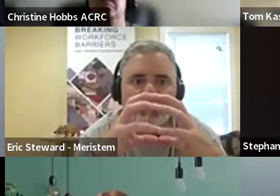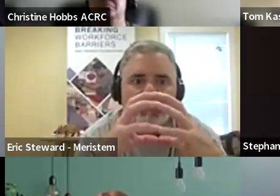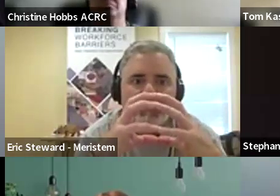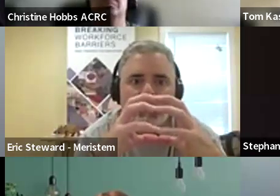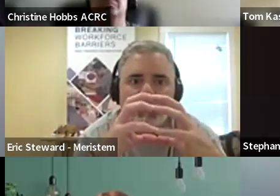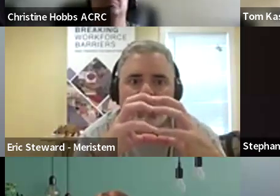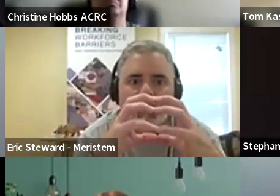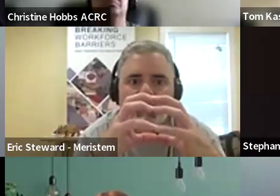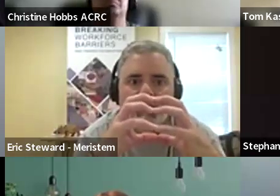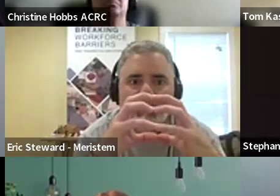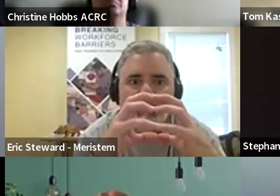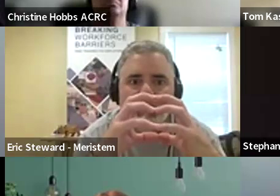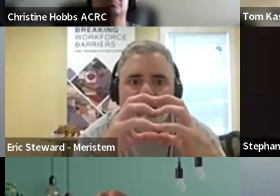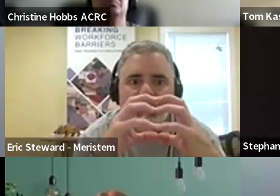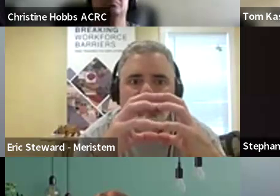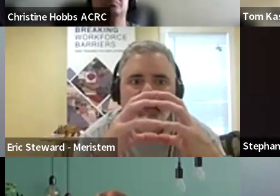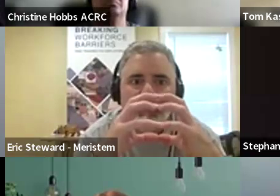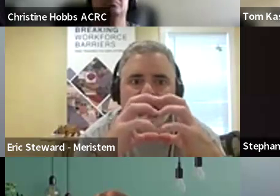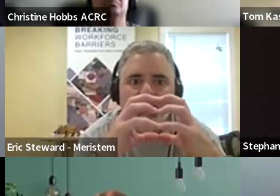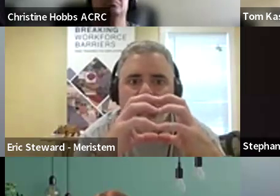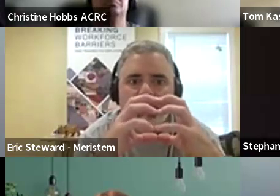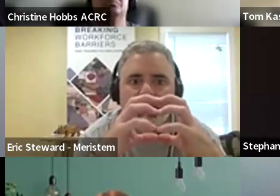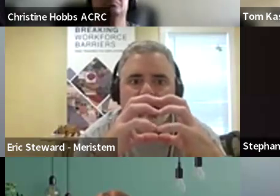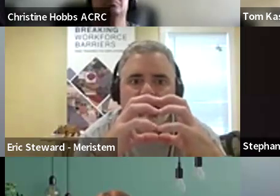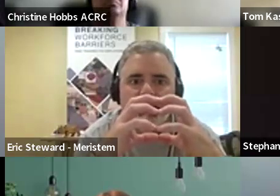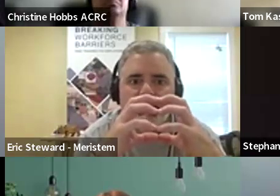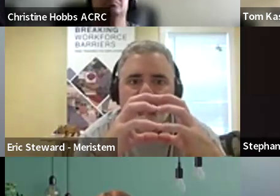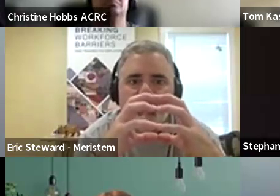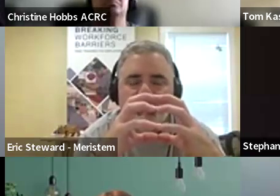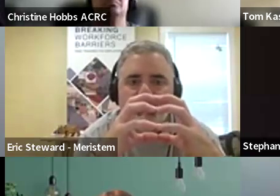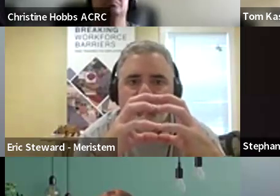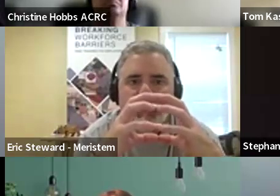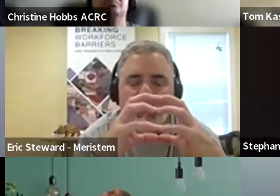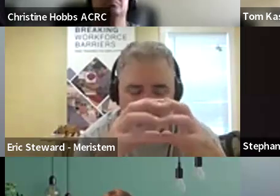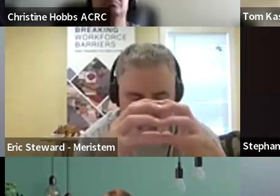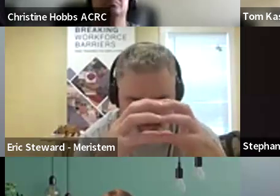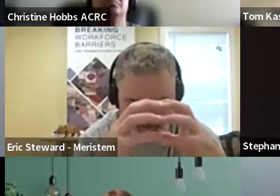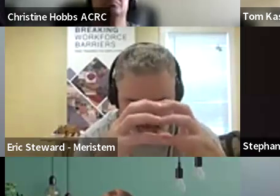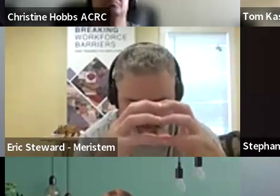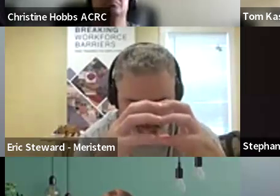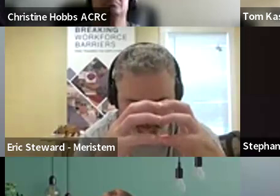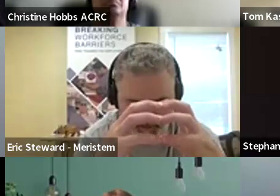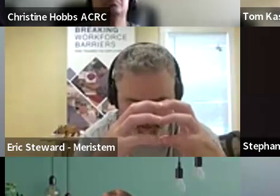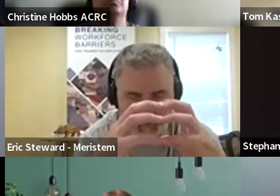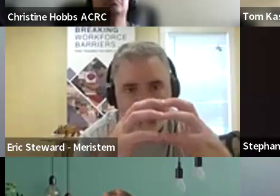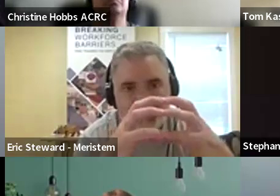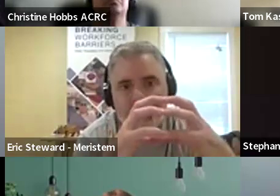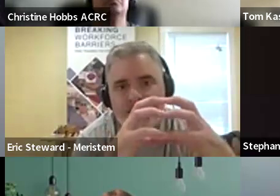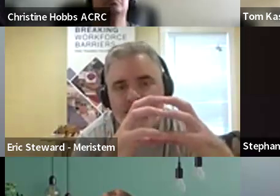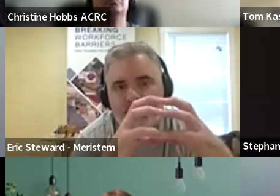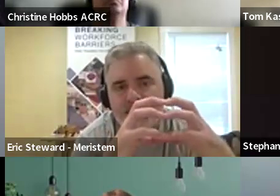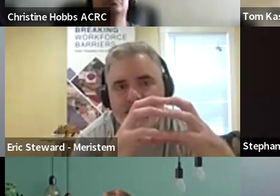Okay. And I think Kylie's going to give some examples of some projects that we have done in the